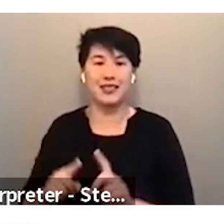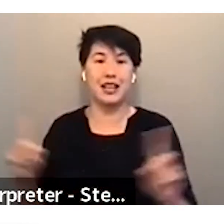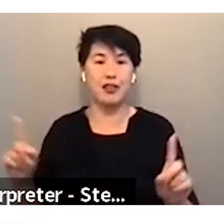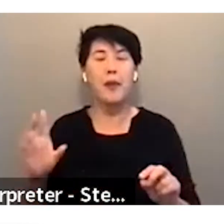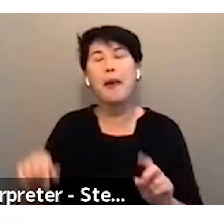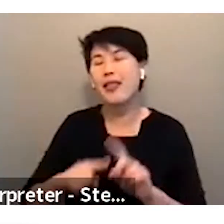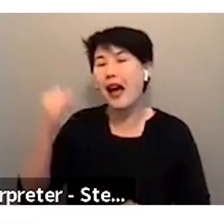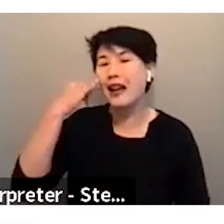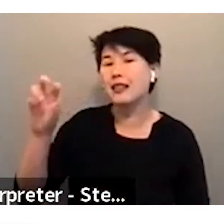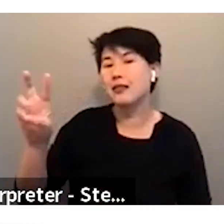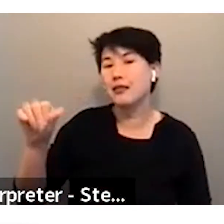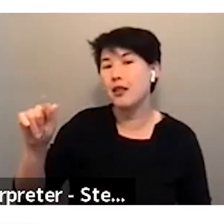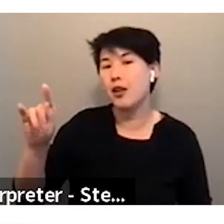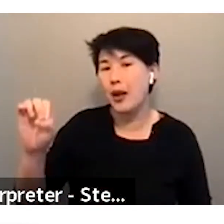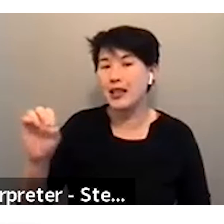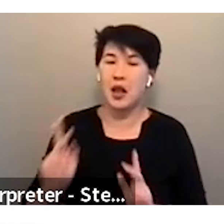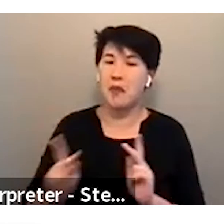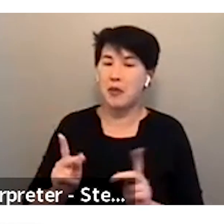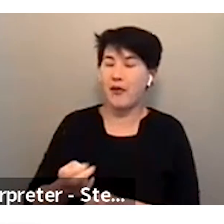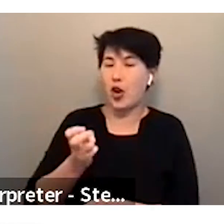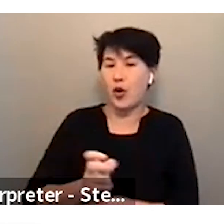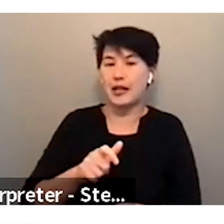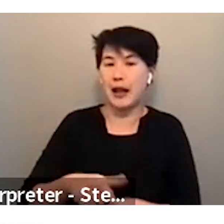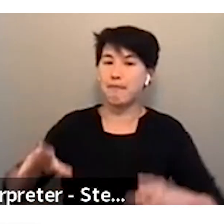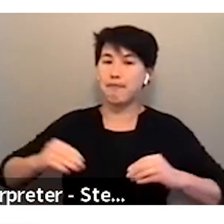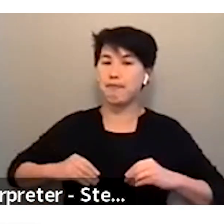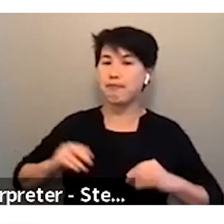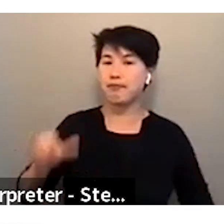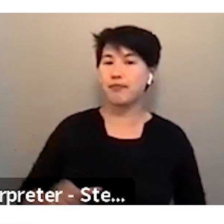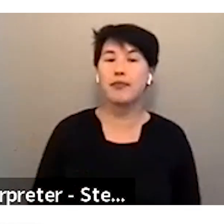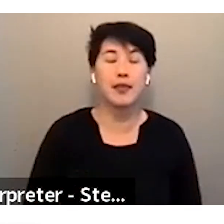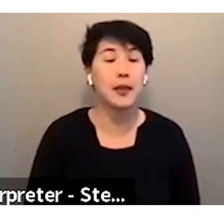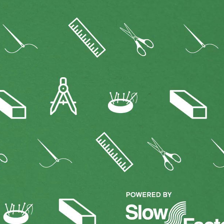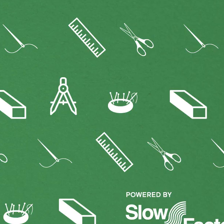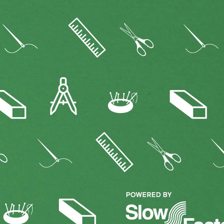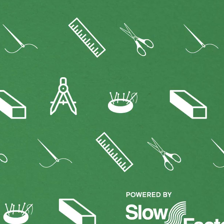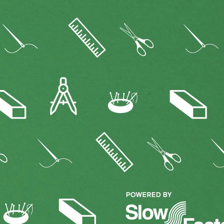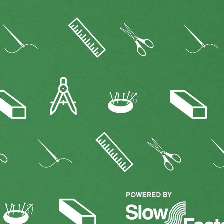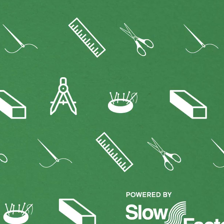just the connotation of waste is hard for people to accept.